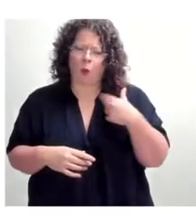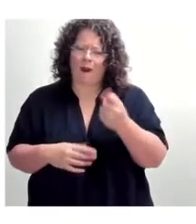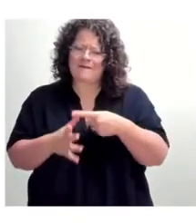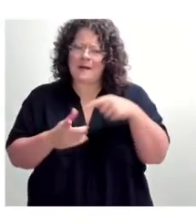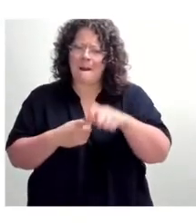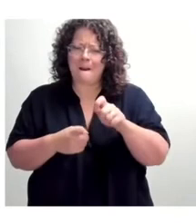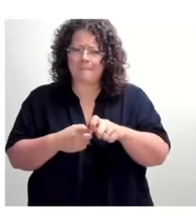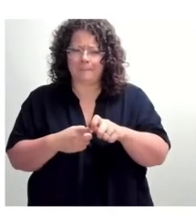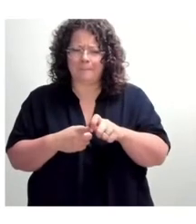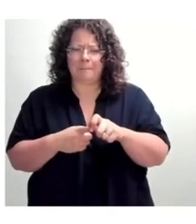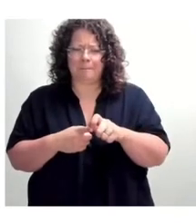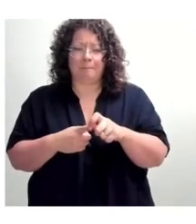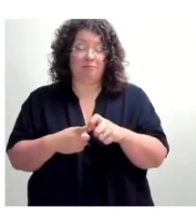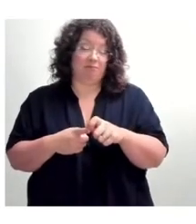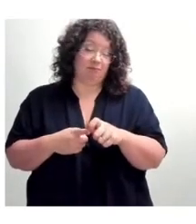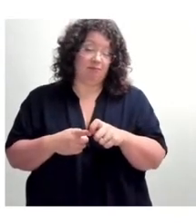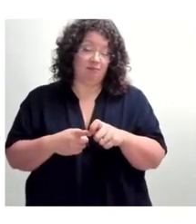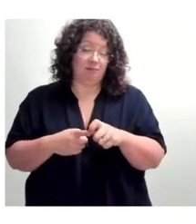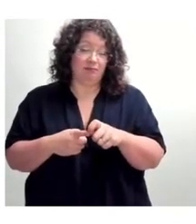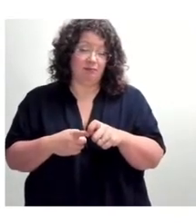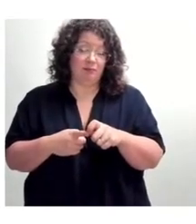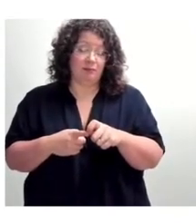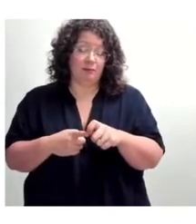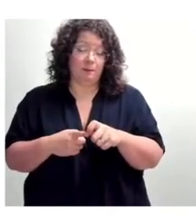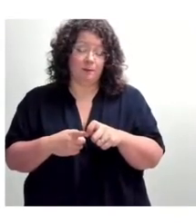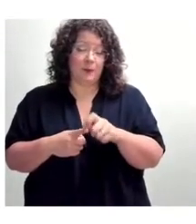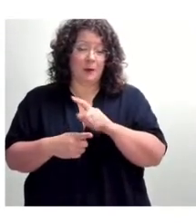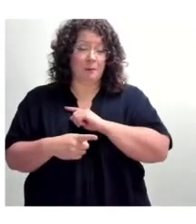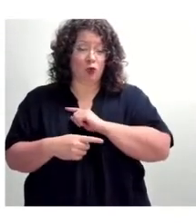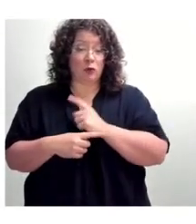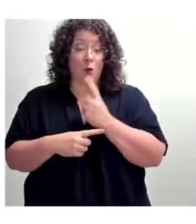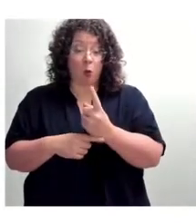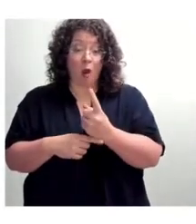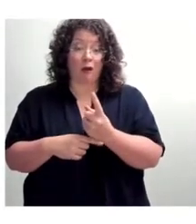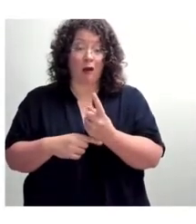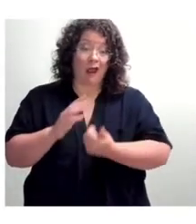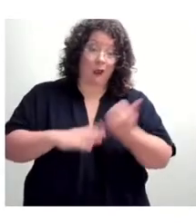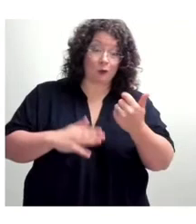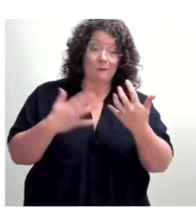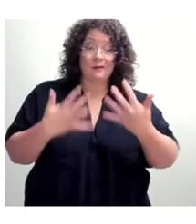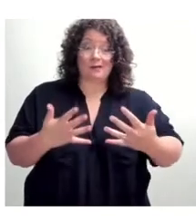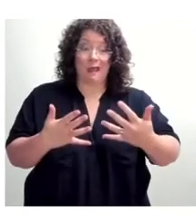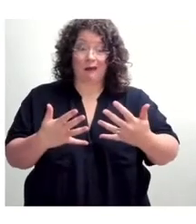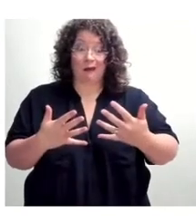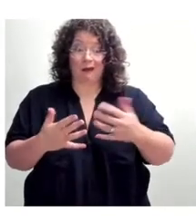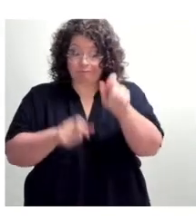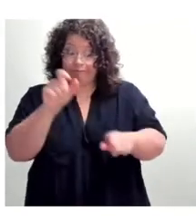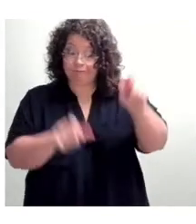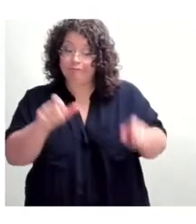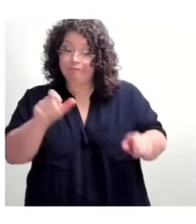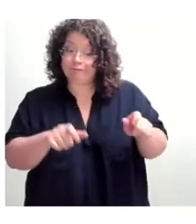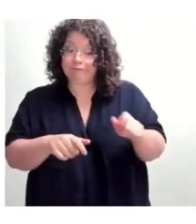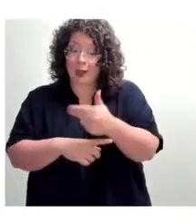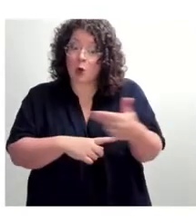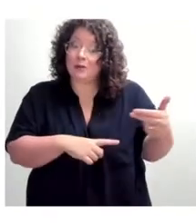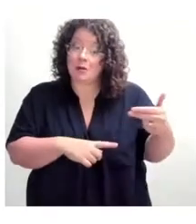is not great to get to work or get to anywhere. And this app allows people with disability to understand where